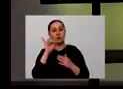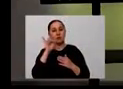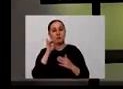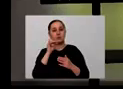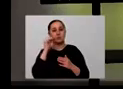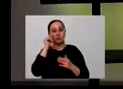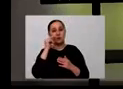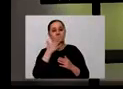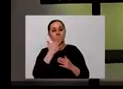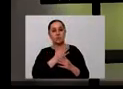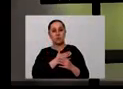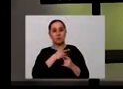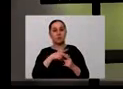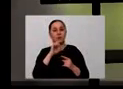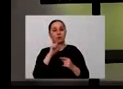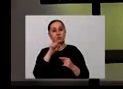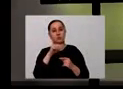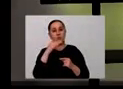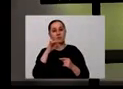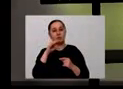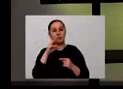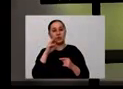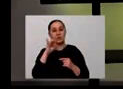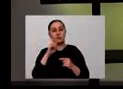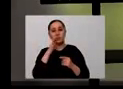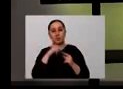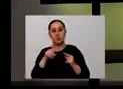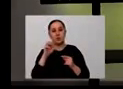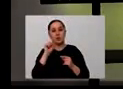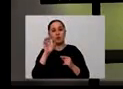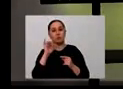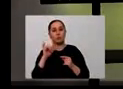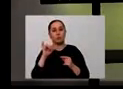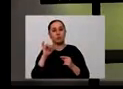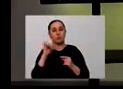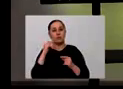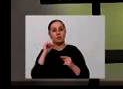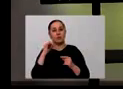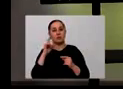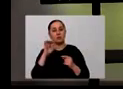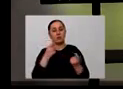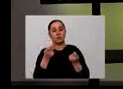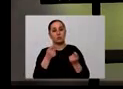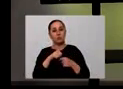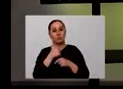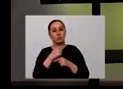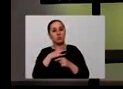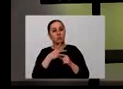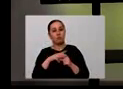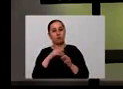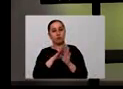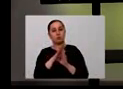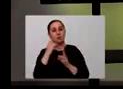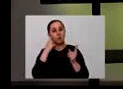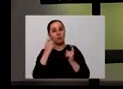sevib o'qiydigan, aynan mana shu Fitrat yashagan davr, Abul Fayzxon hukmronlik qilgan davr haqida to'liq ma'lumotga